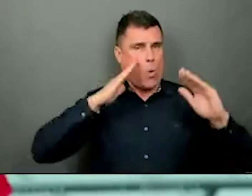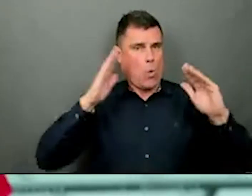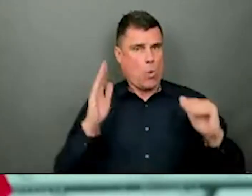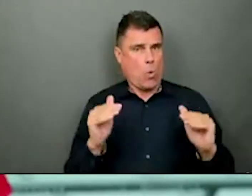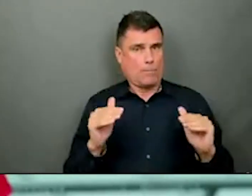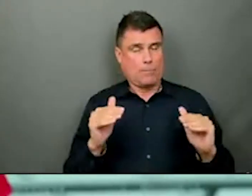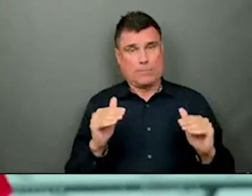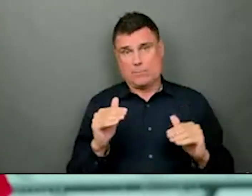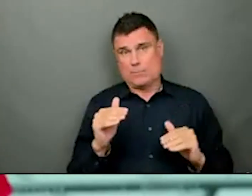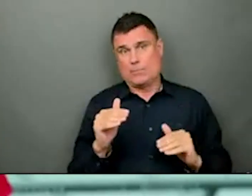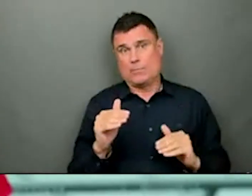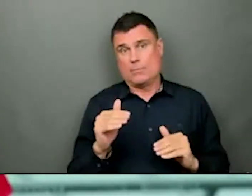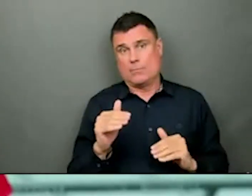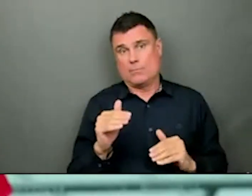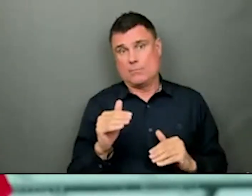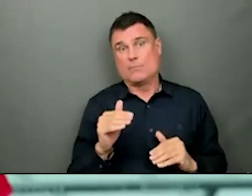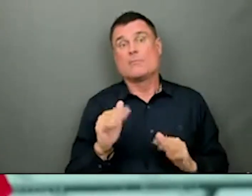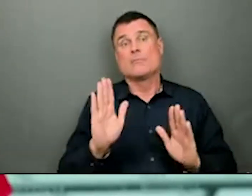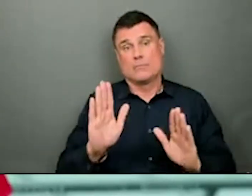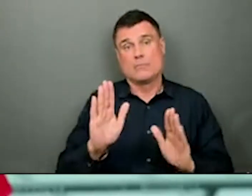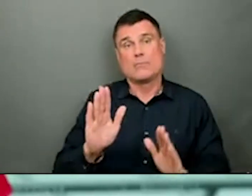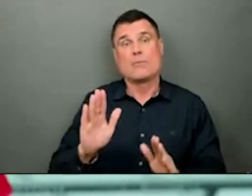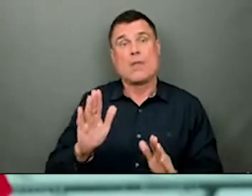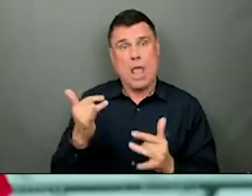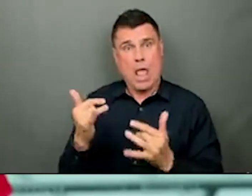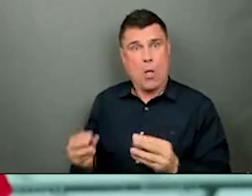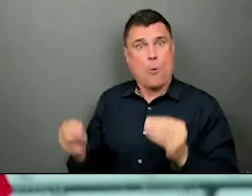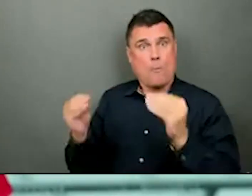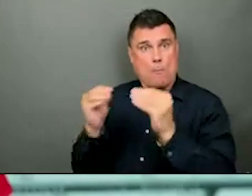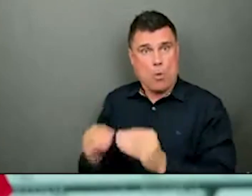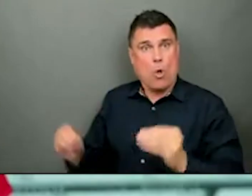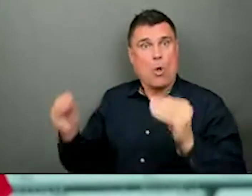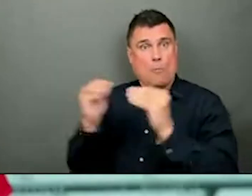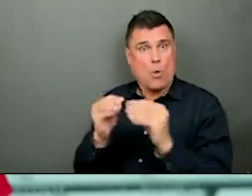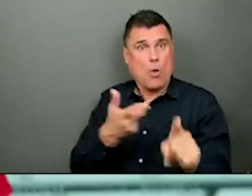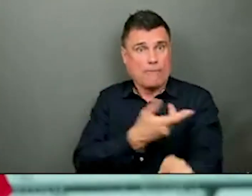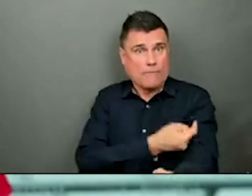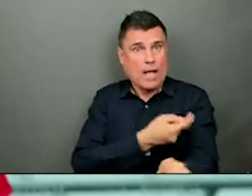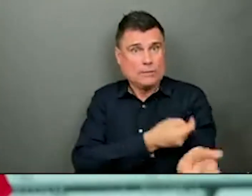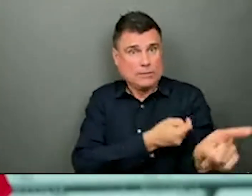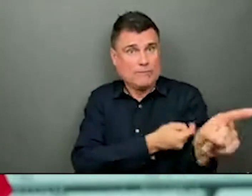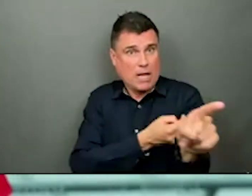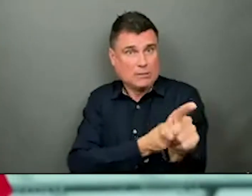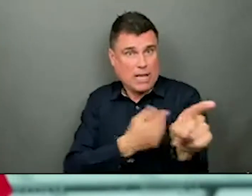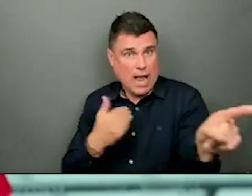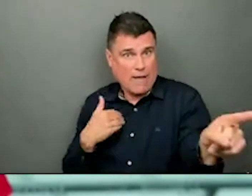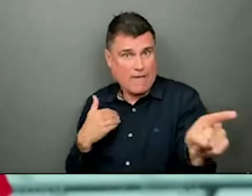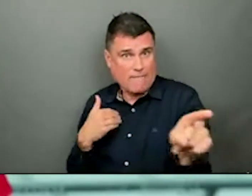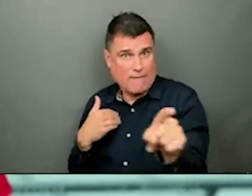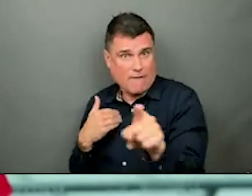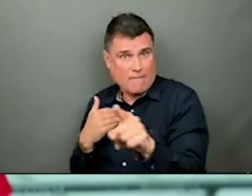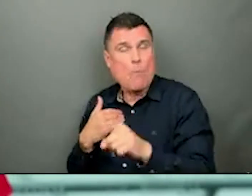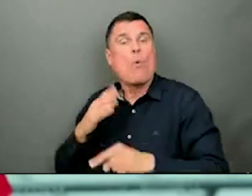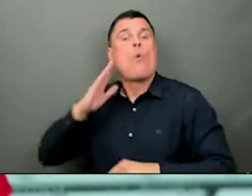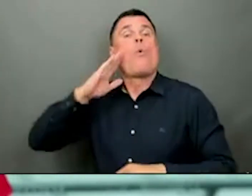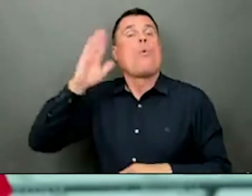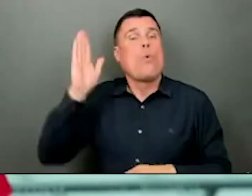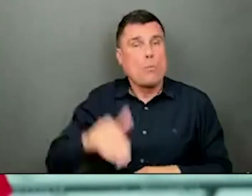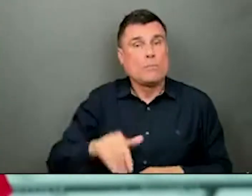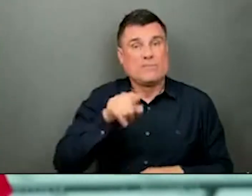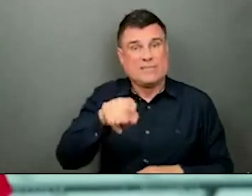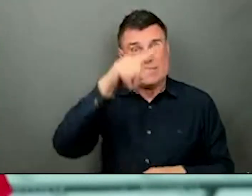will be able to have some small outdoor events. I can say there is not likely to be